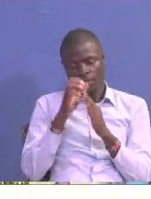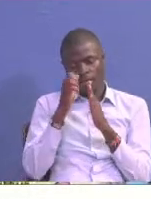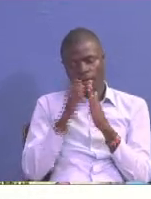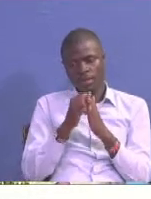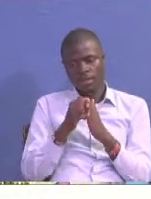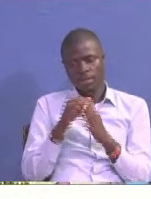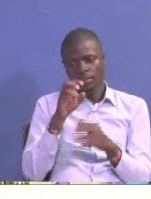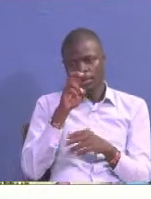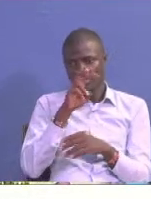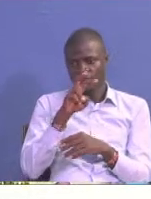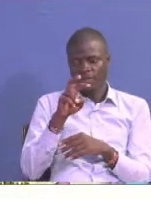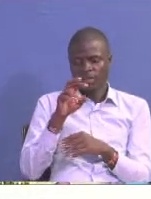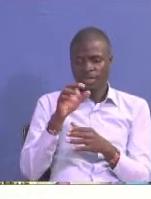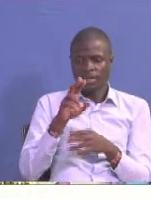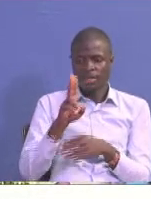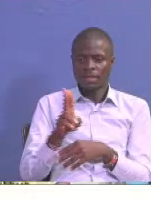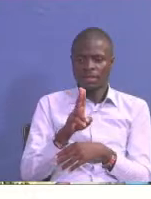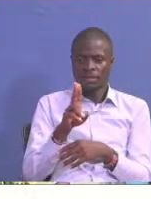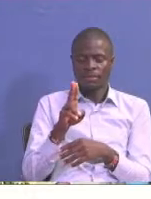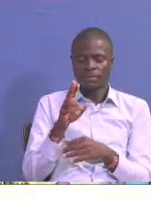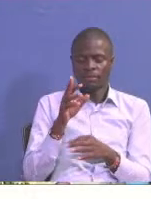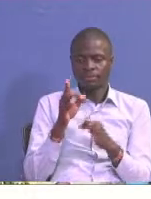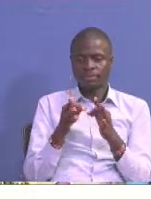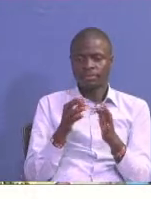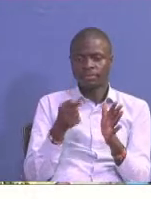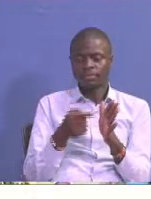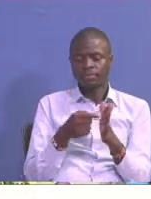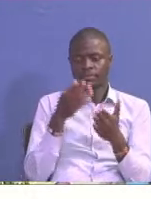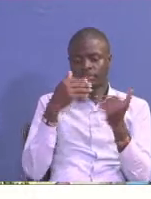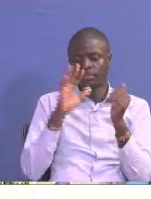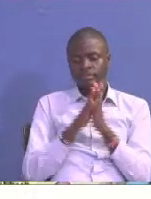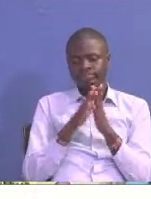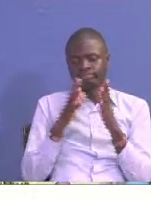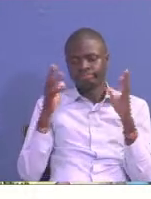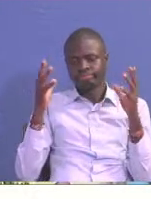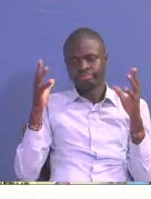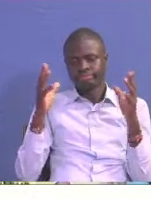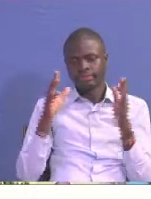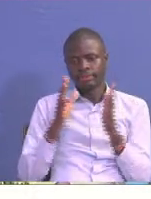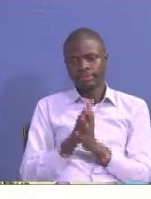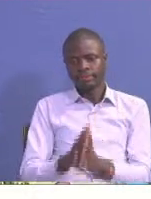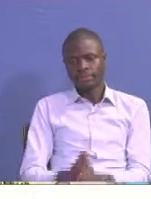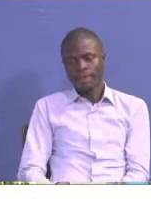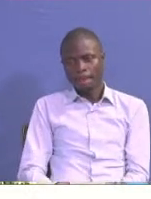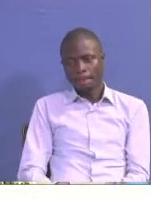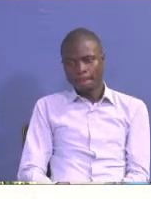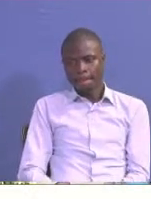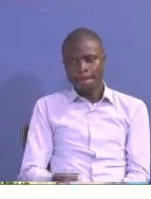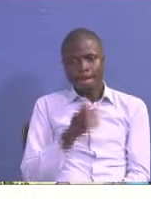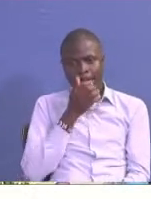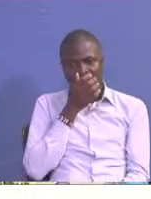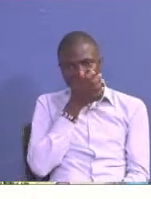for oversighting us in this university. Thank you so much. A clap for them again.